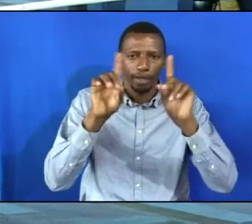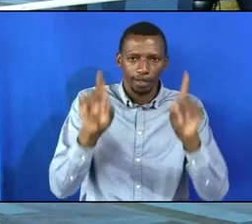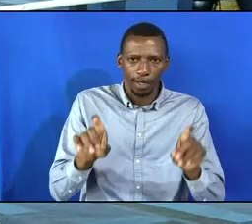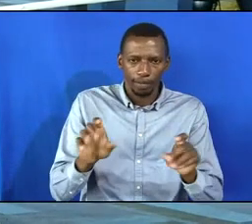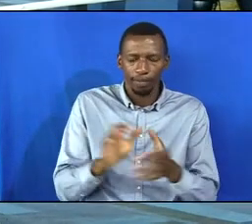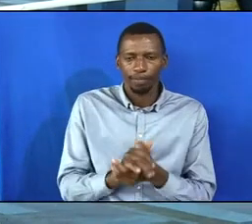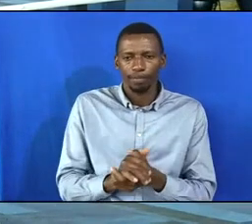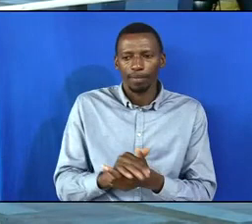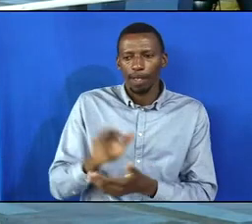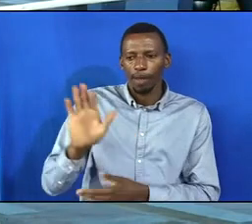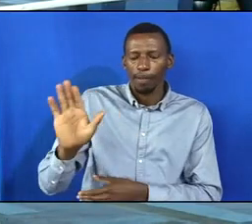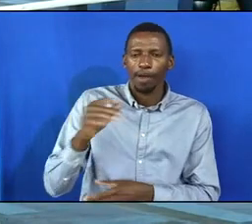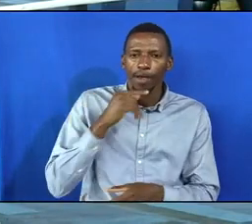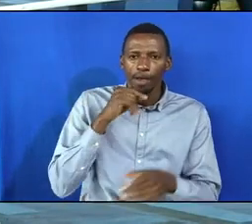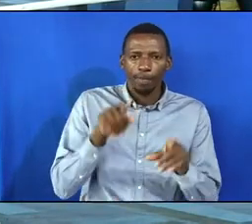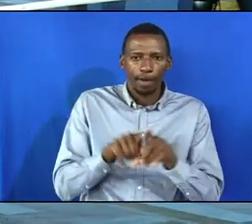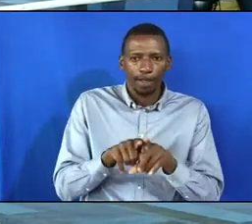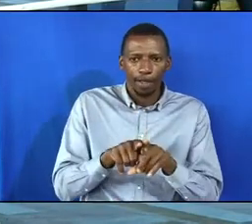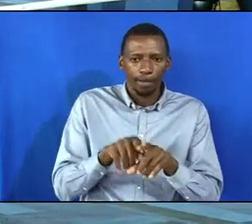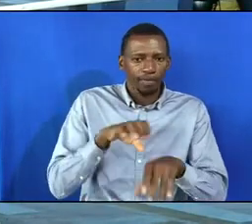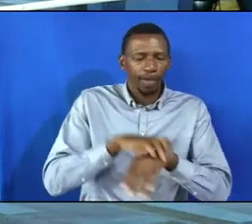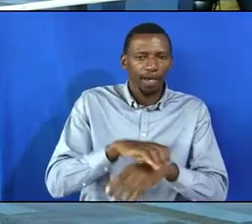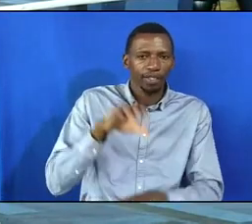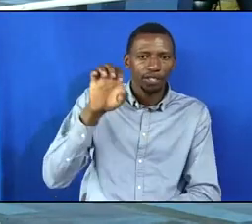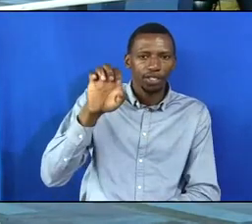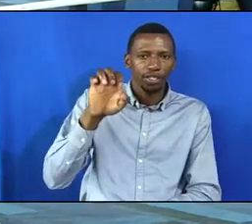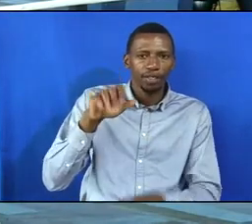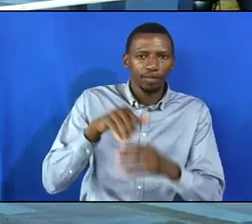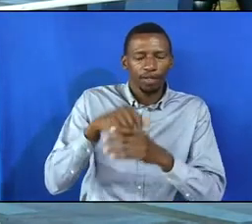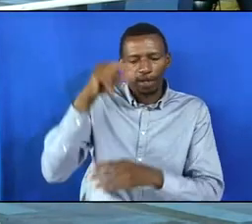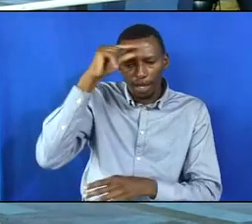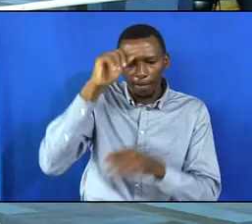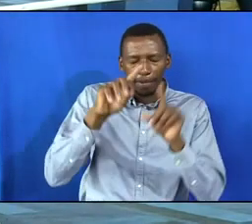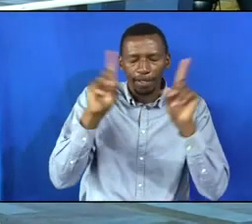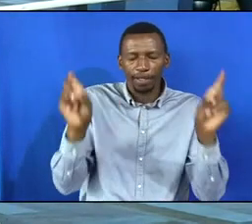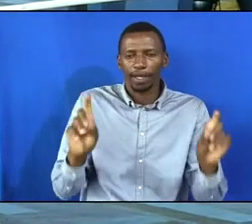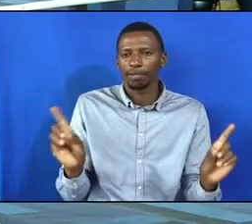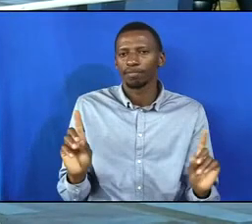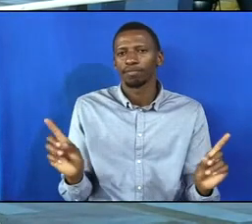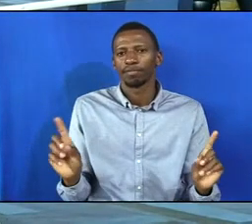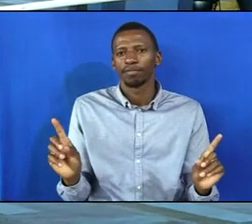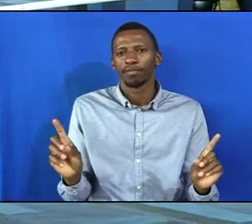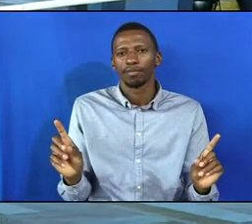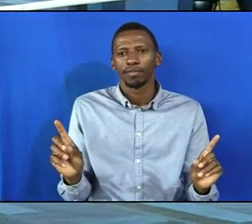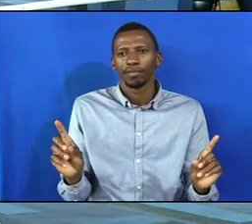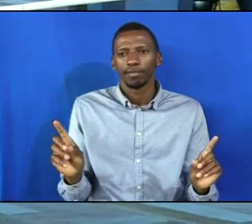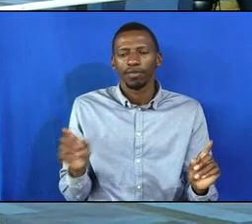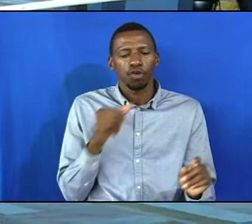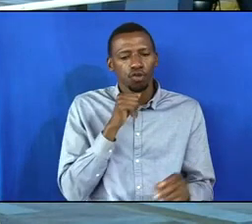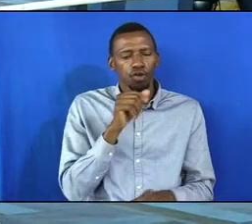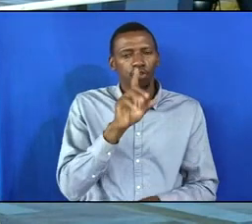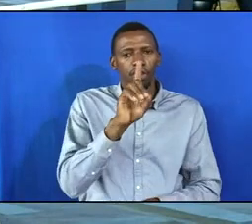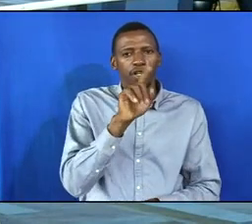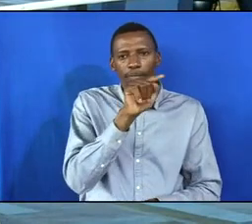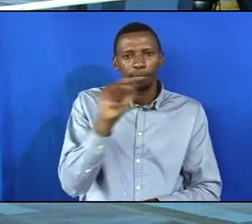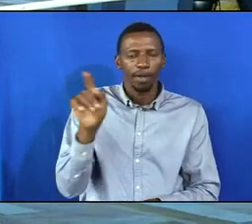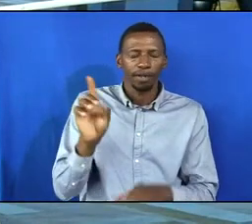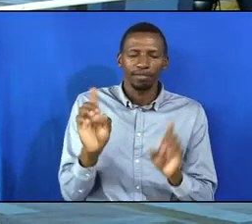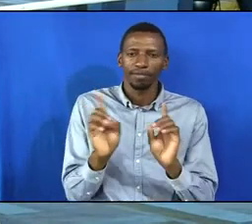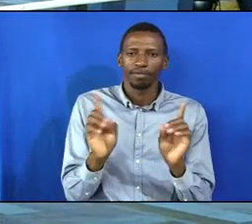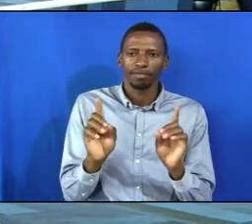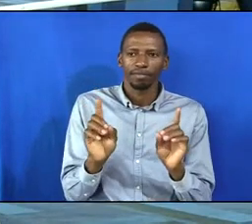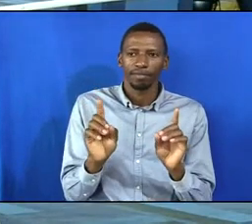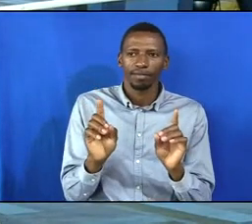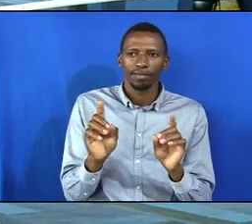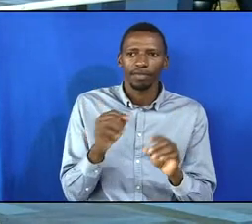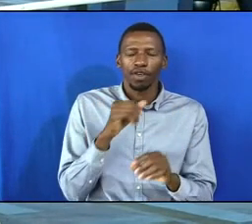His brother did not score an E in KCSE. It wasn't a D minus.